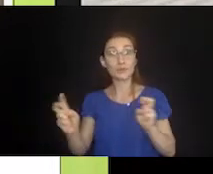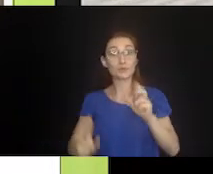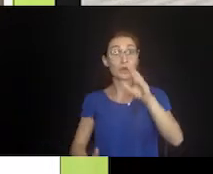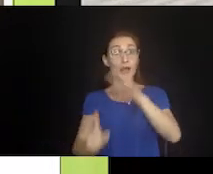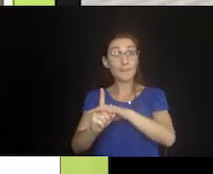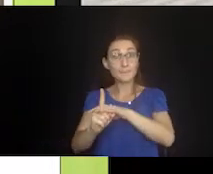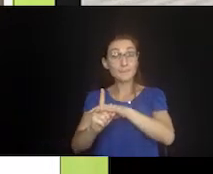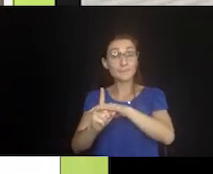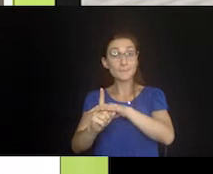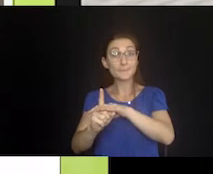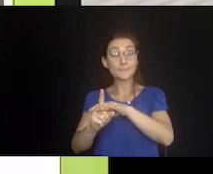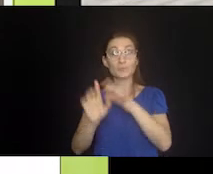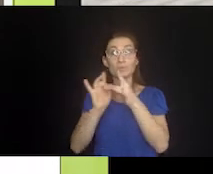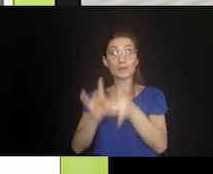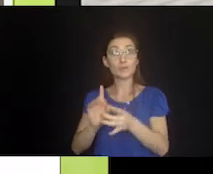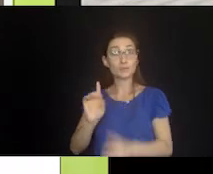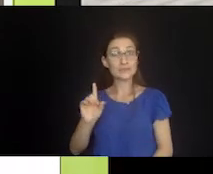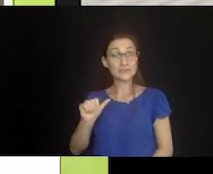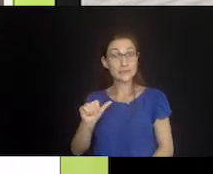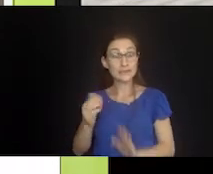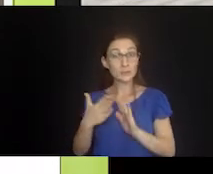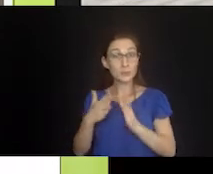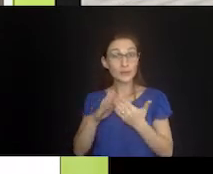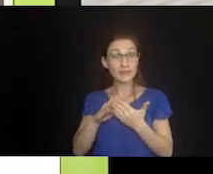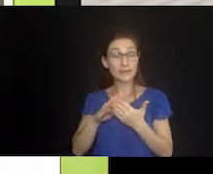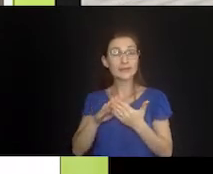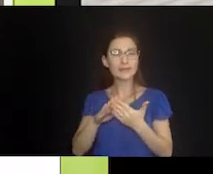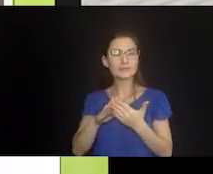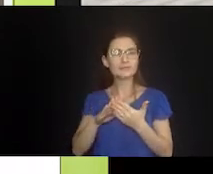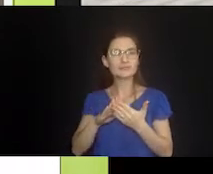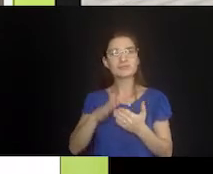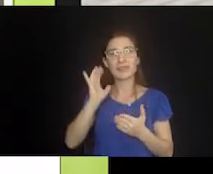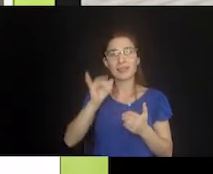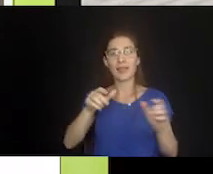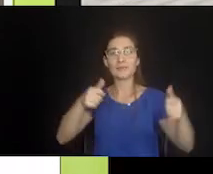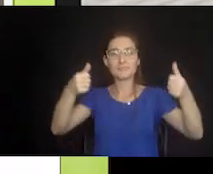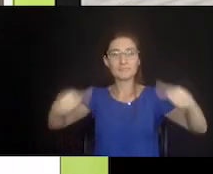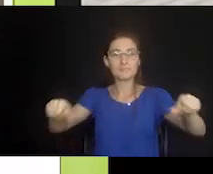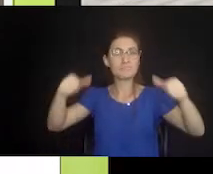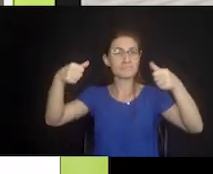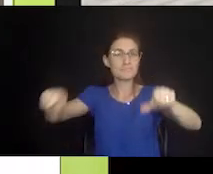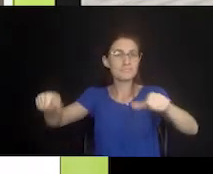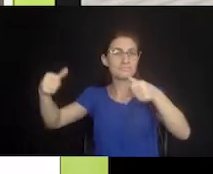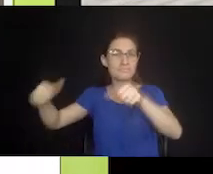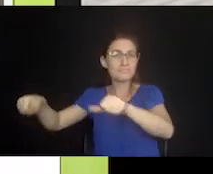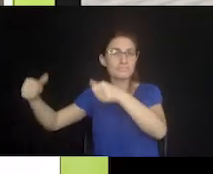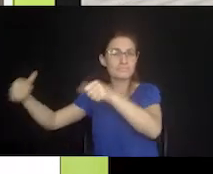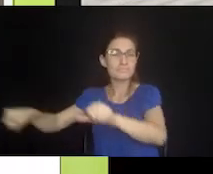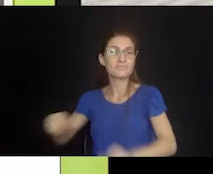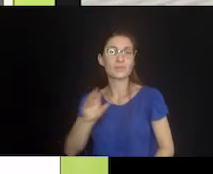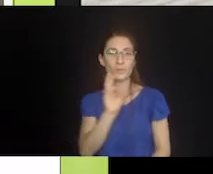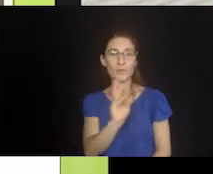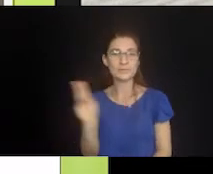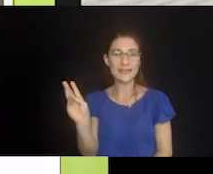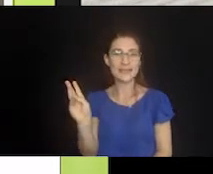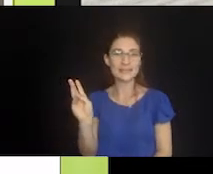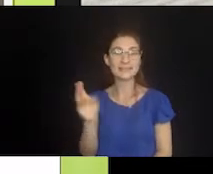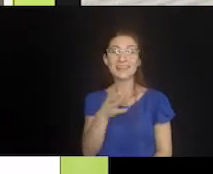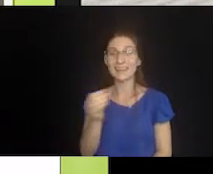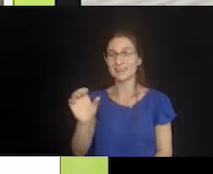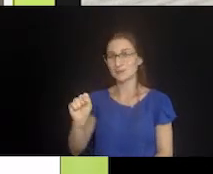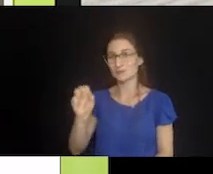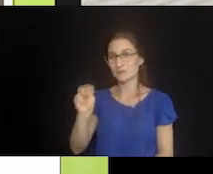on, or if a major issue involving people with disabilities comes up, it goes on